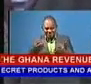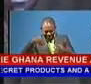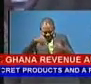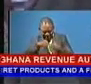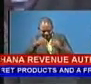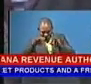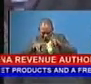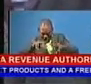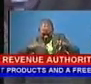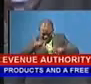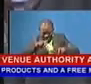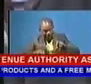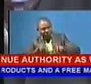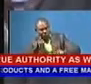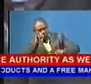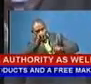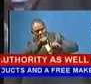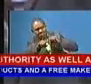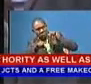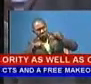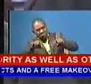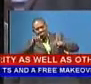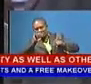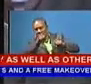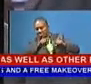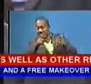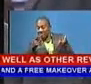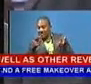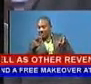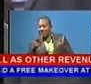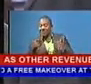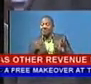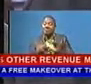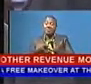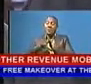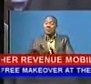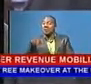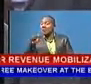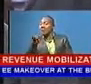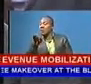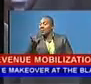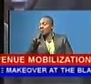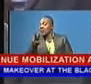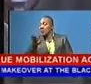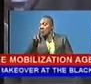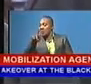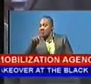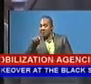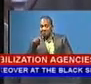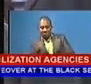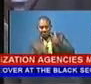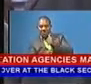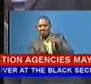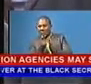into that list and relate it not only to the affidavit that he filed, but also